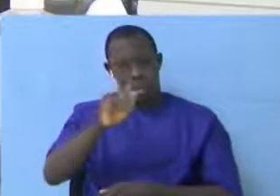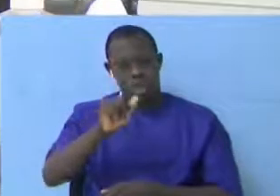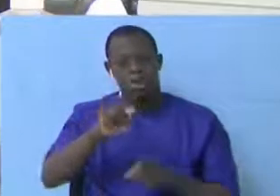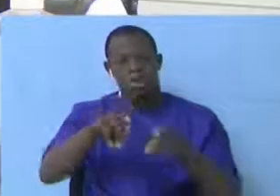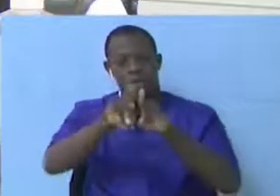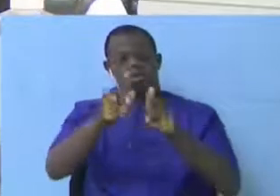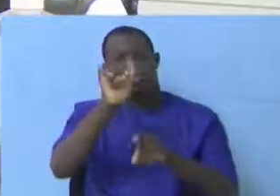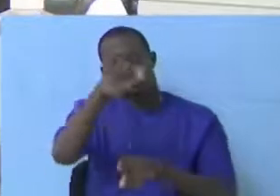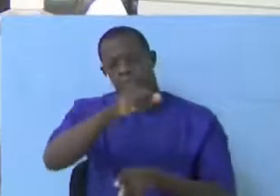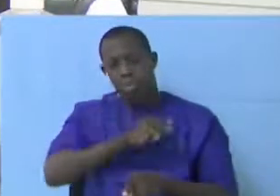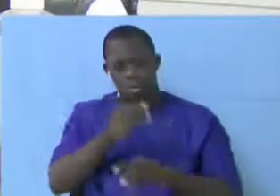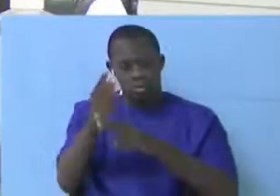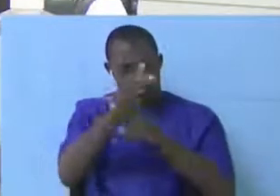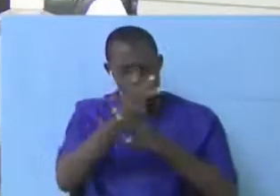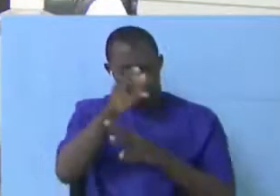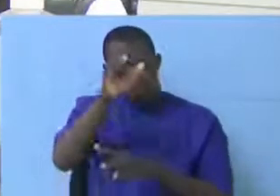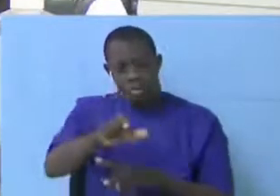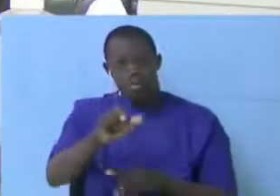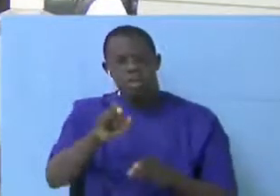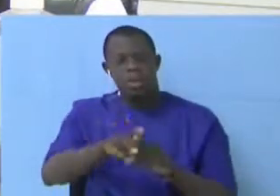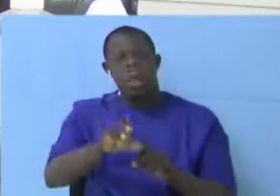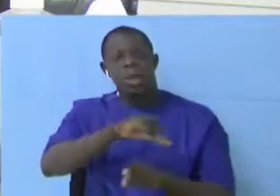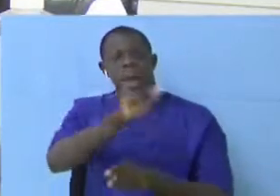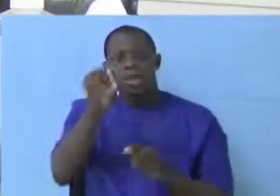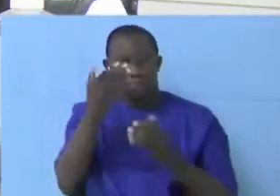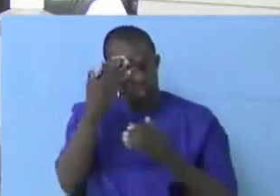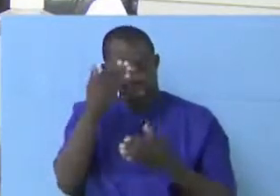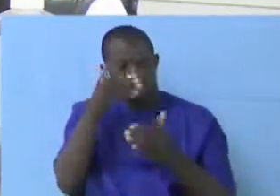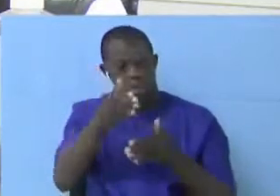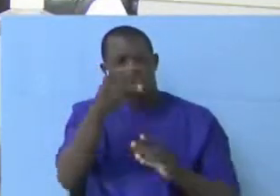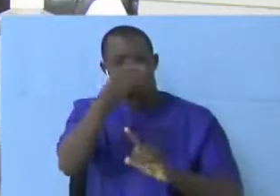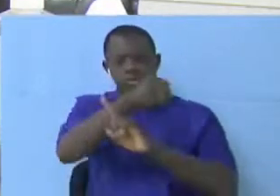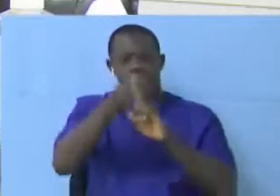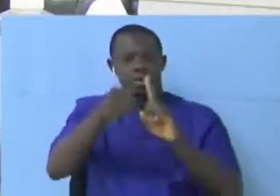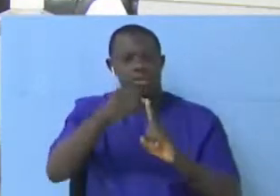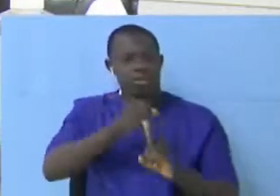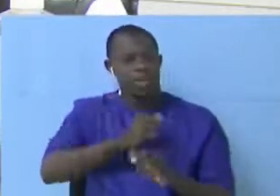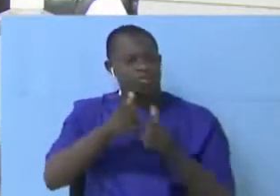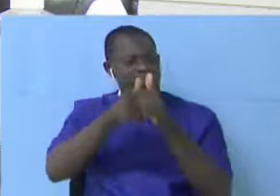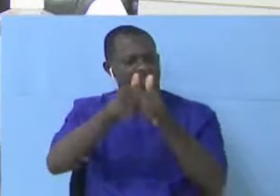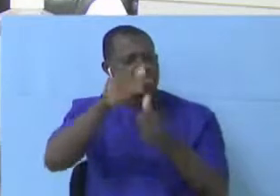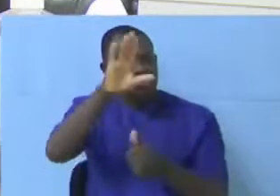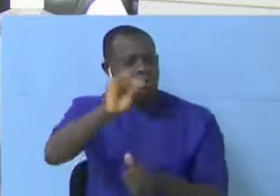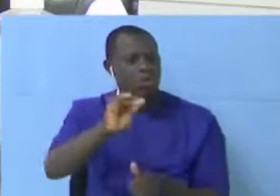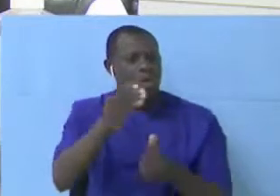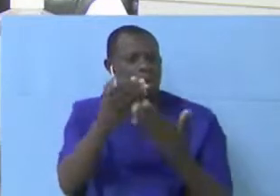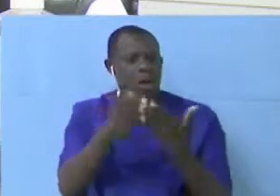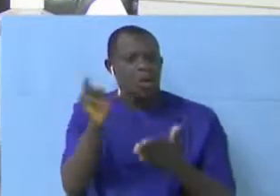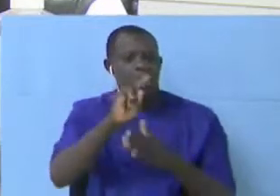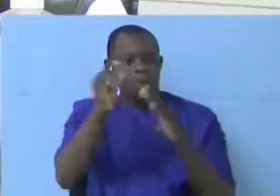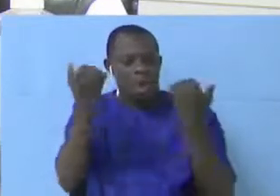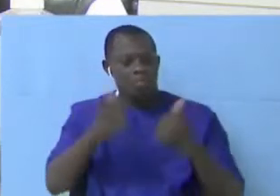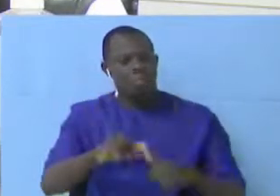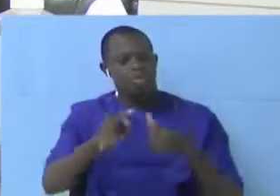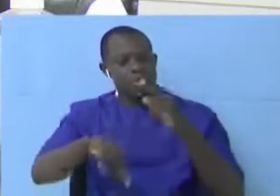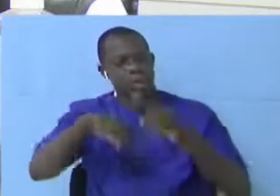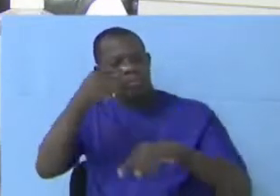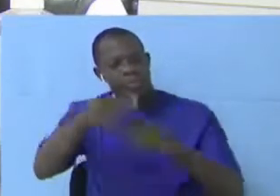this is the situation. And he did that. Okay. And then what happened after that?